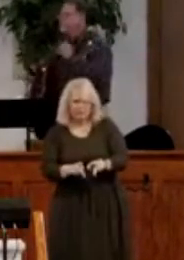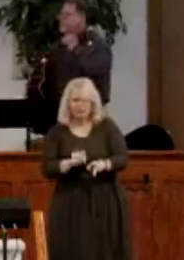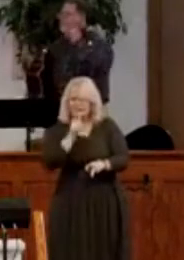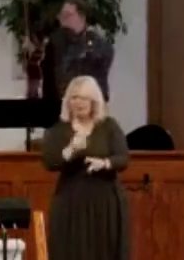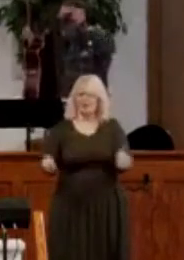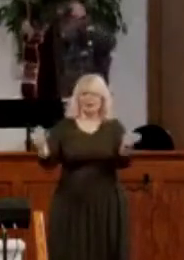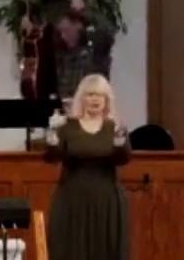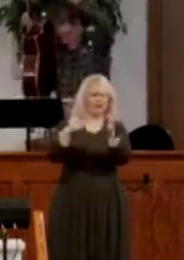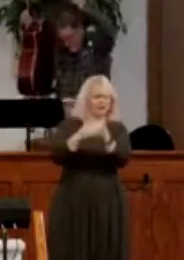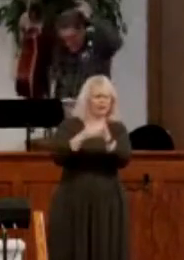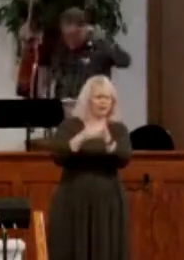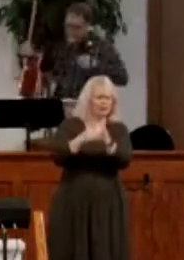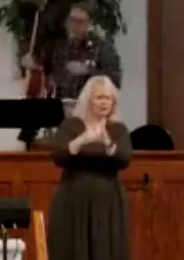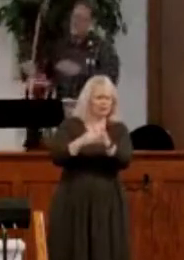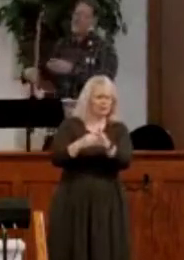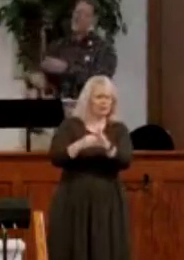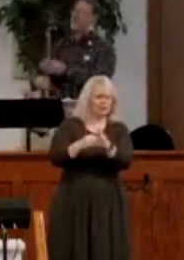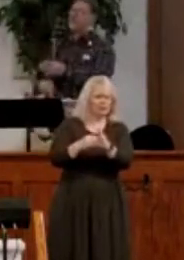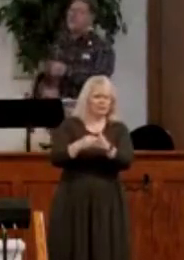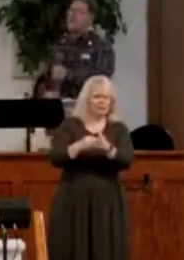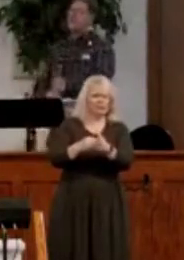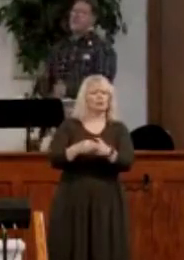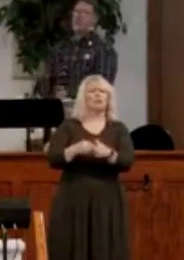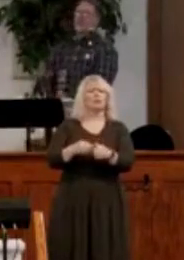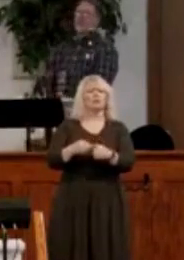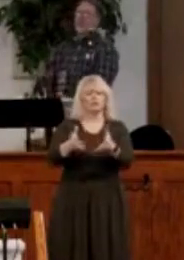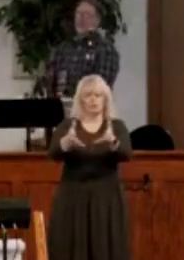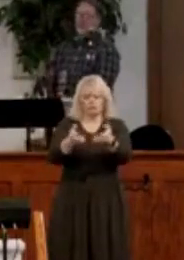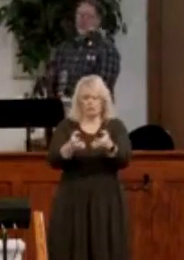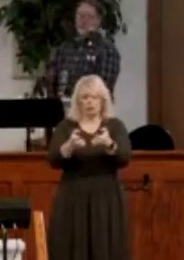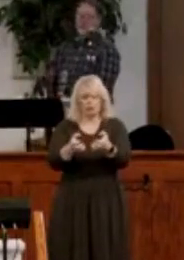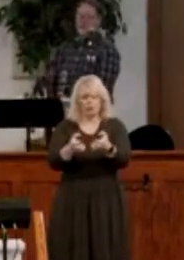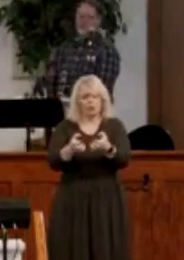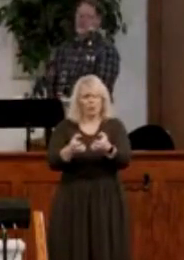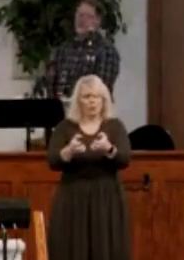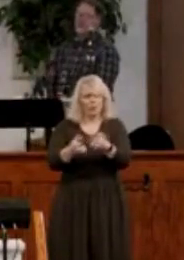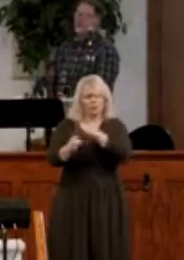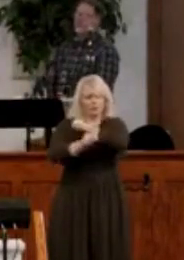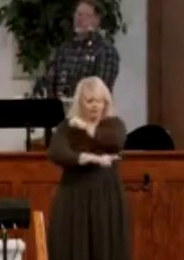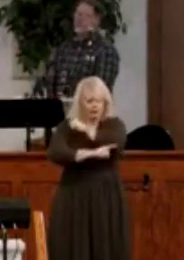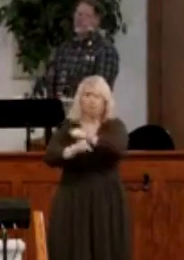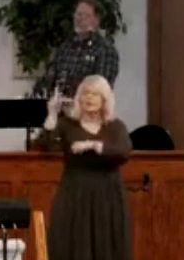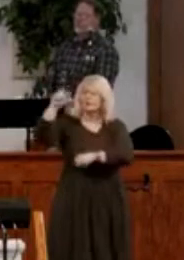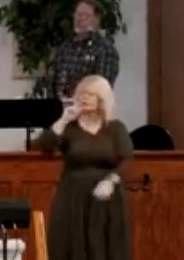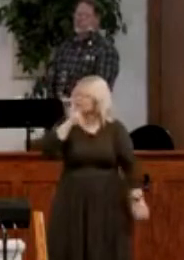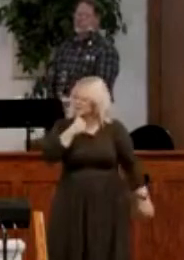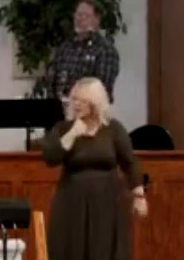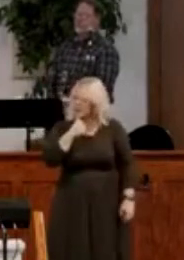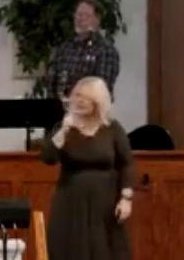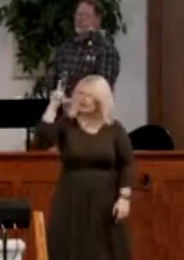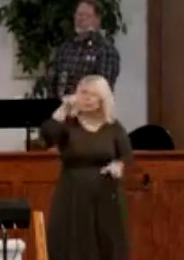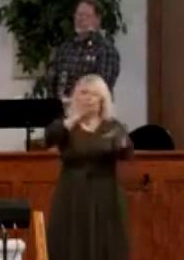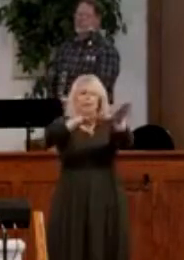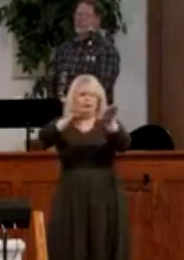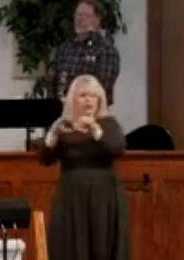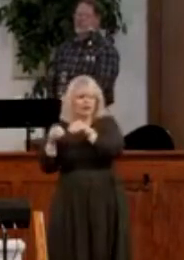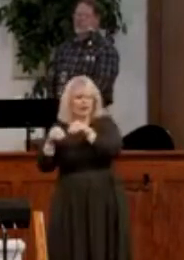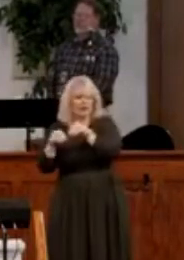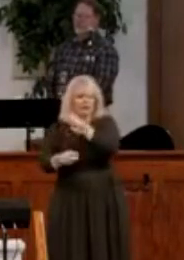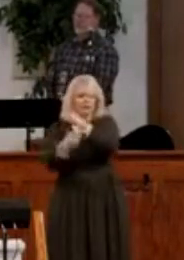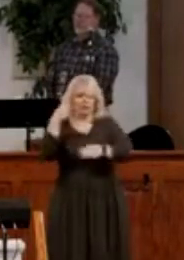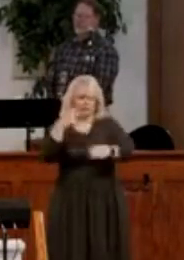was insulted, nor threaten revenge when he was suffering. He left his case in the hands of God,